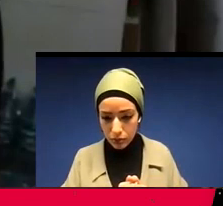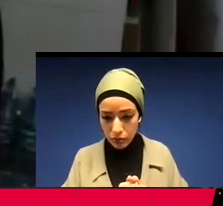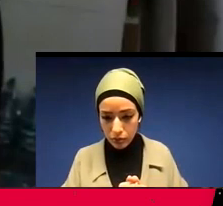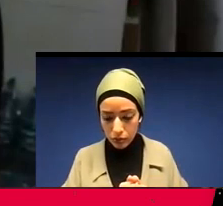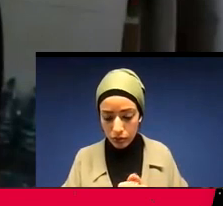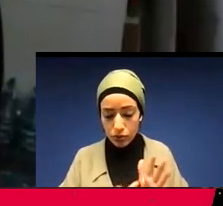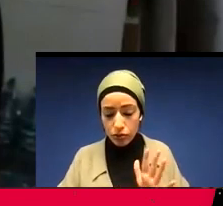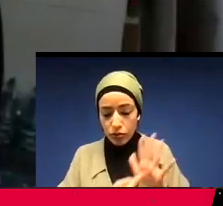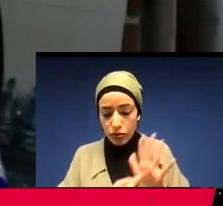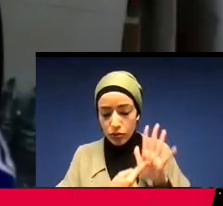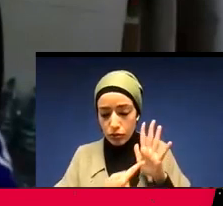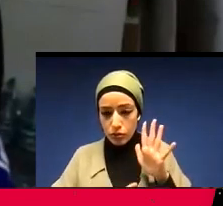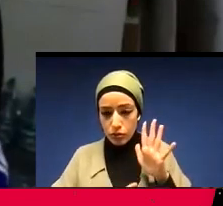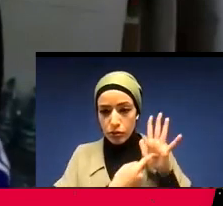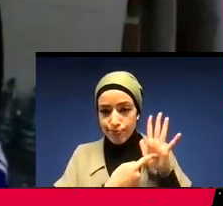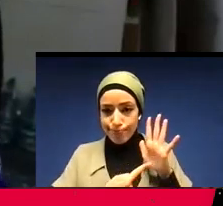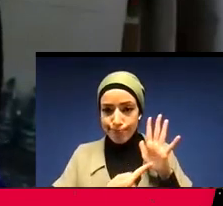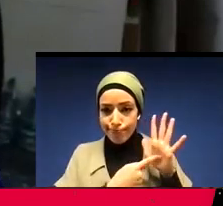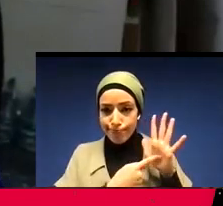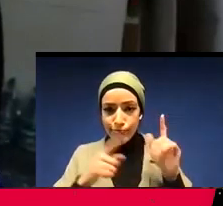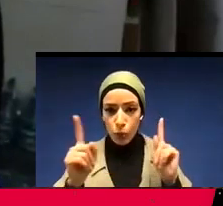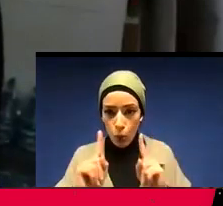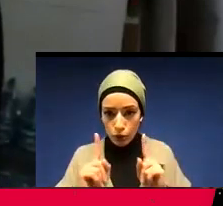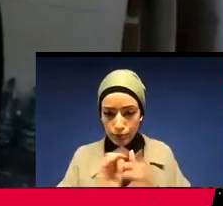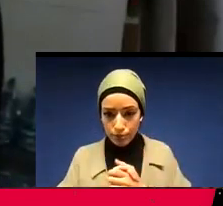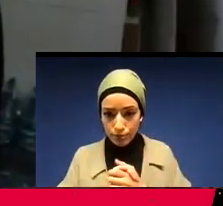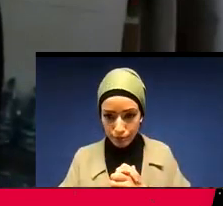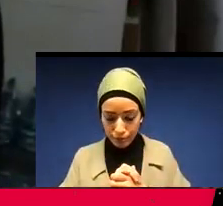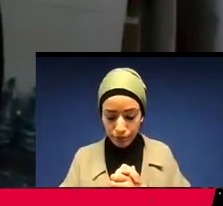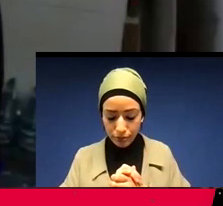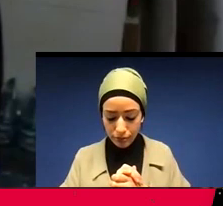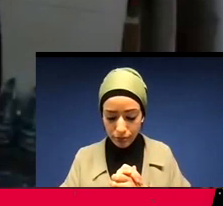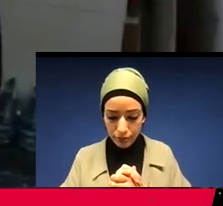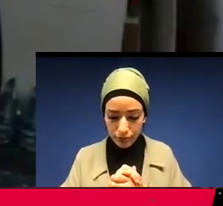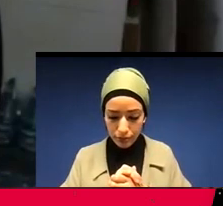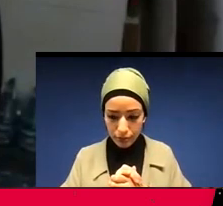that's the key thing, which I feel is extremely important. And